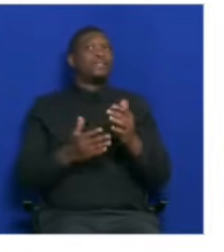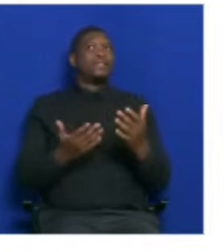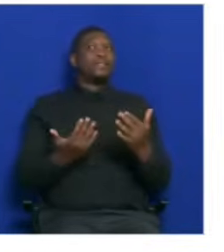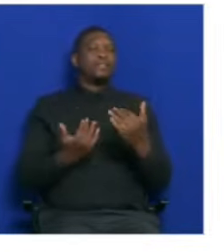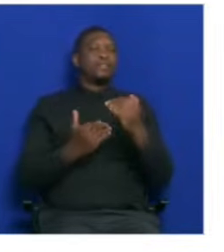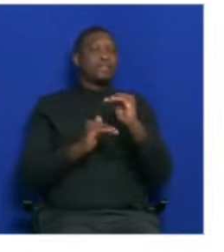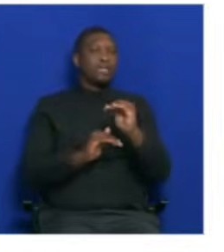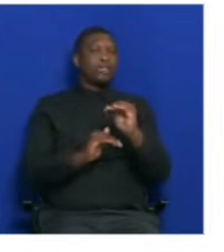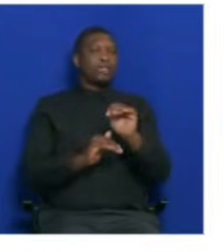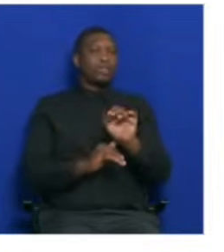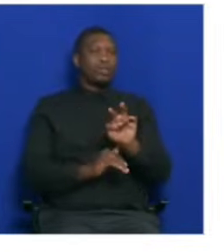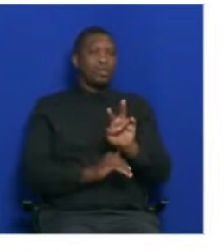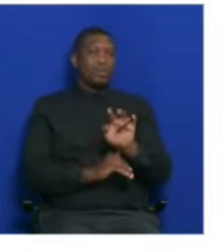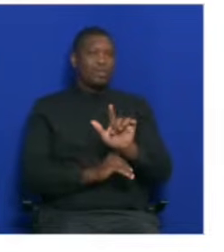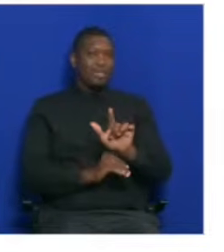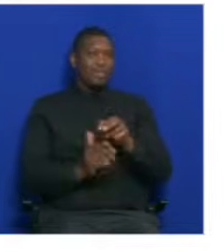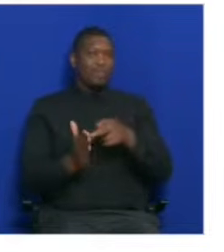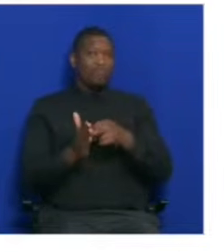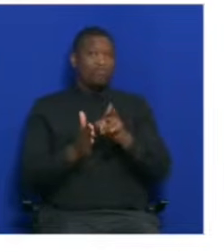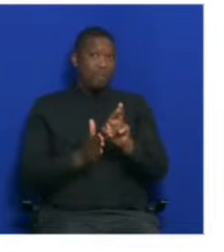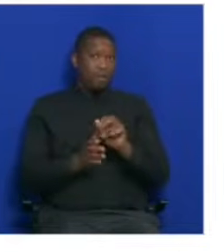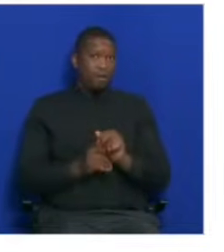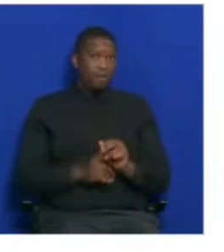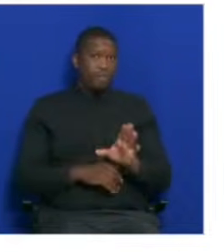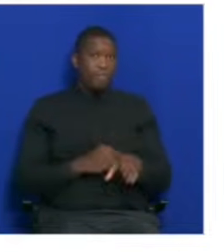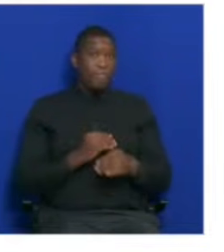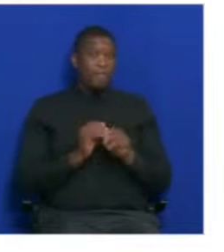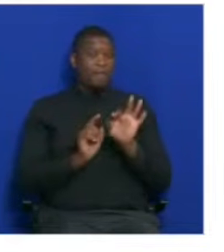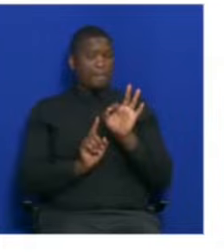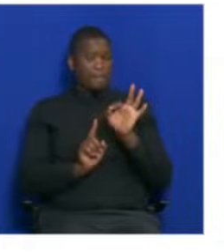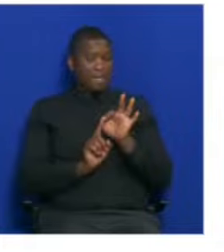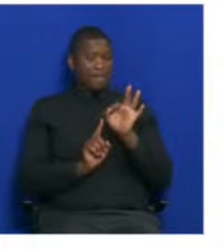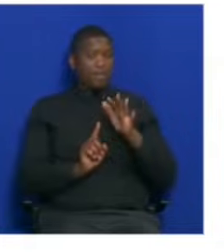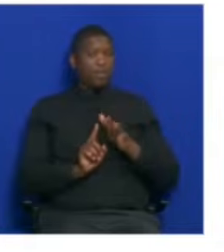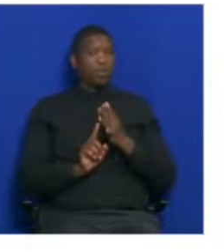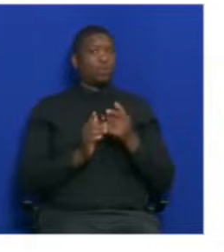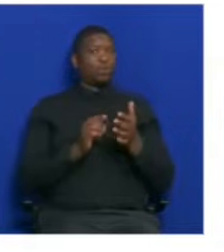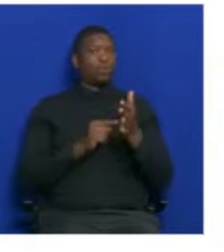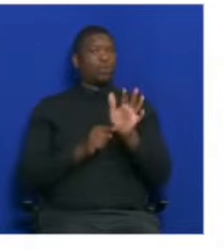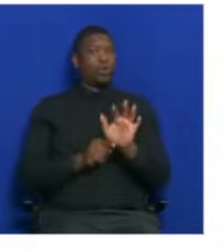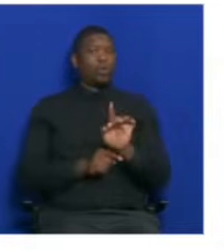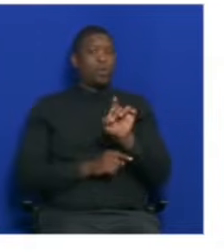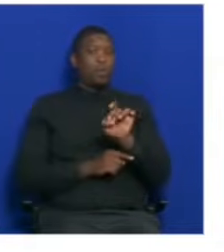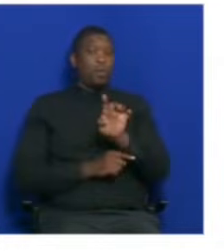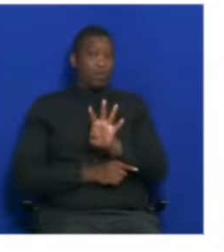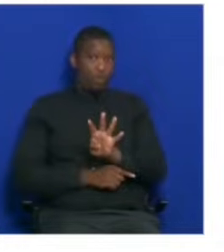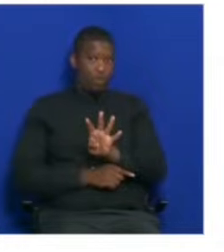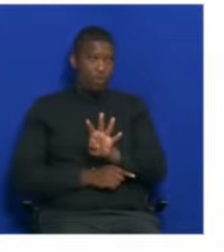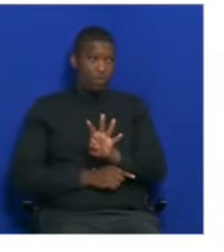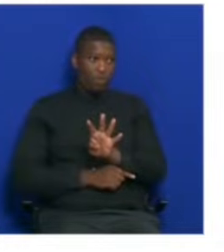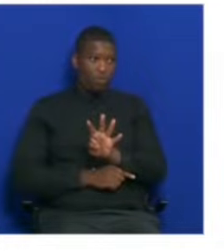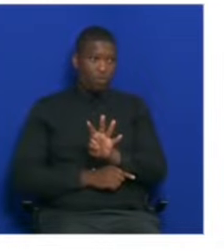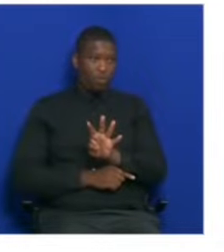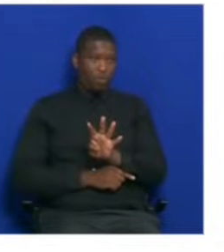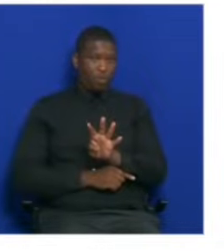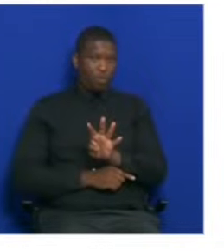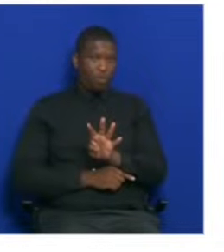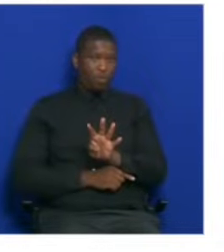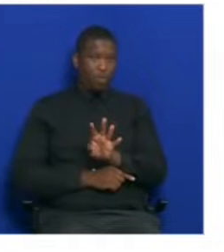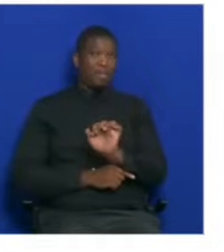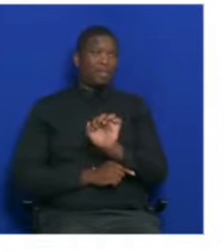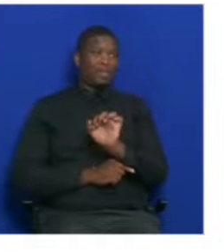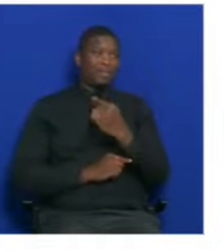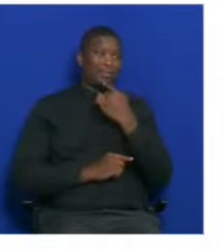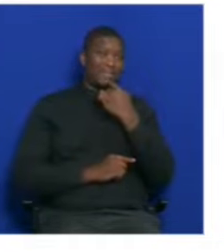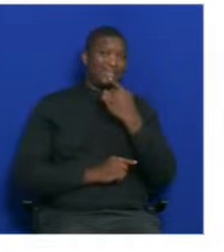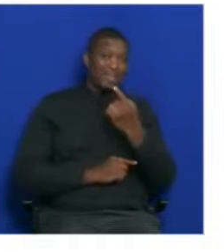27 referral. And in particular, I want to draw your attention to 1.4, where she says, on the 10th